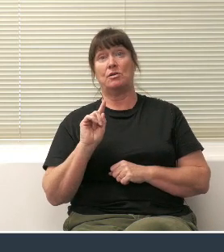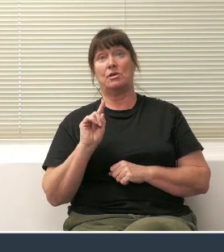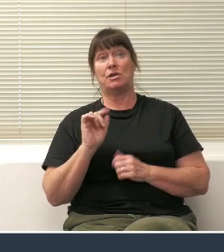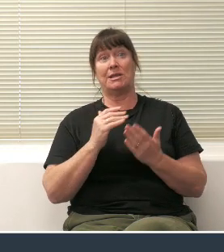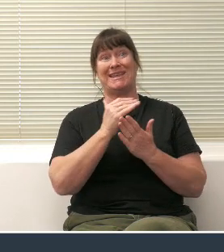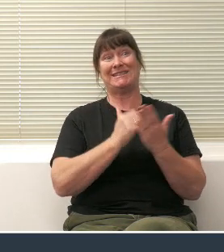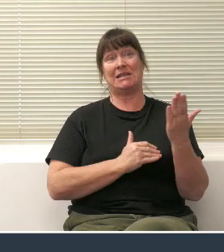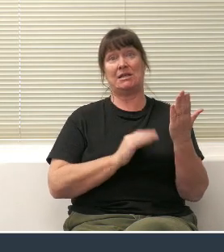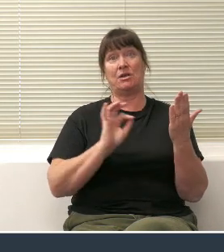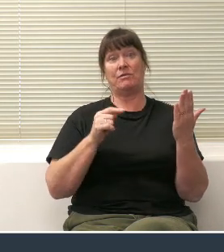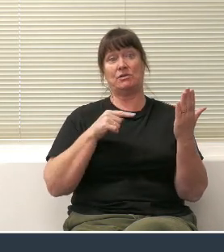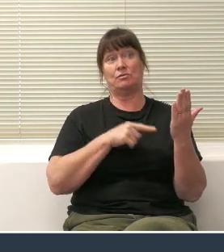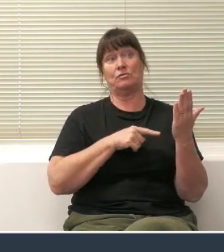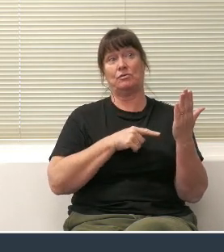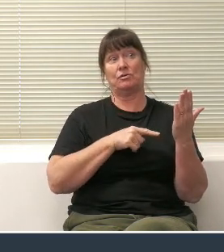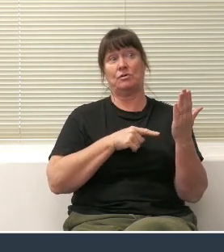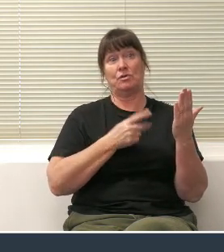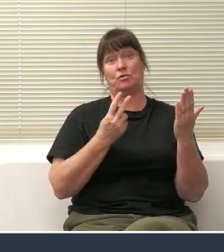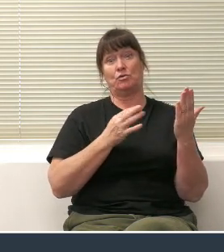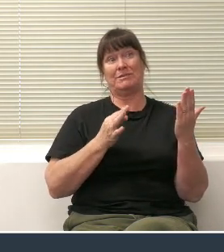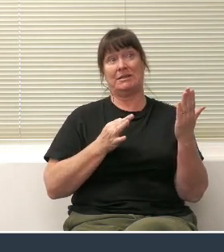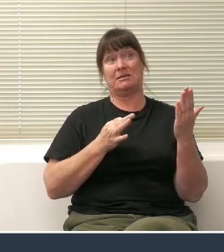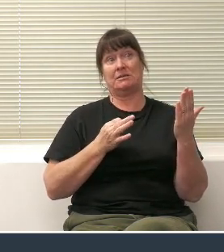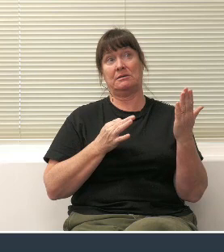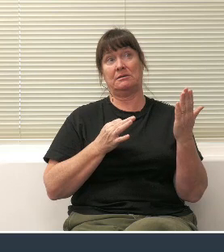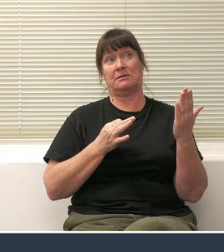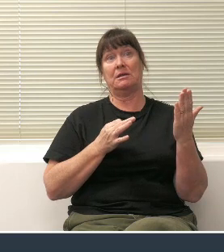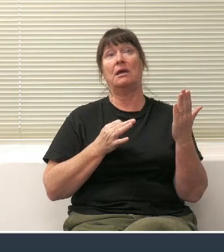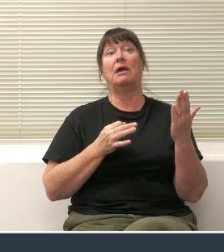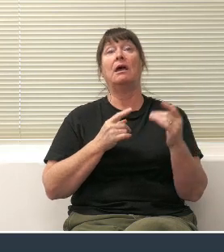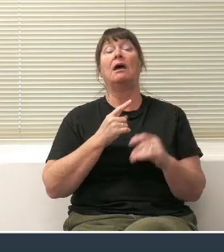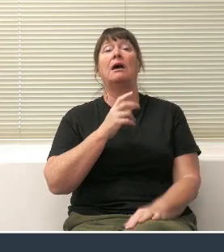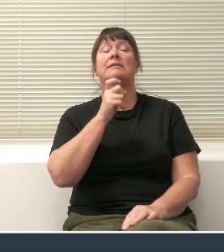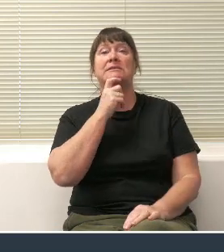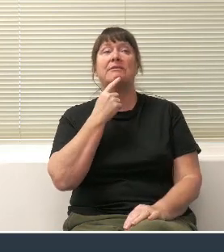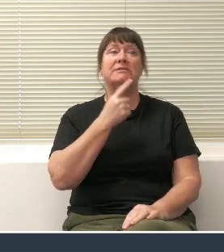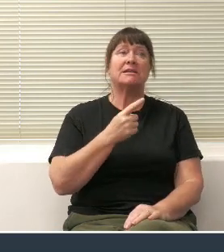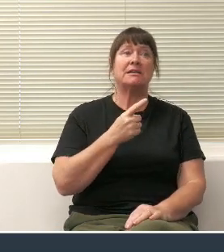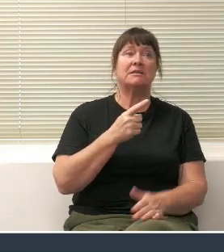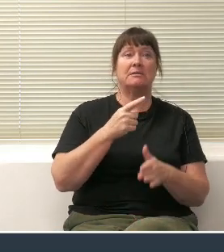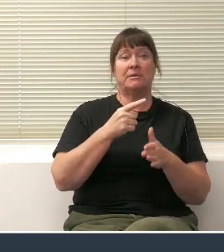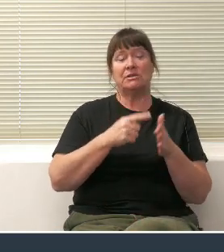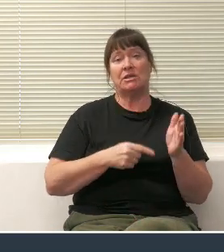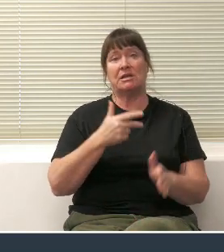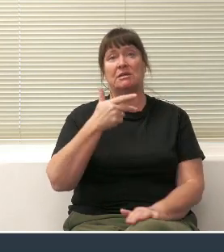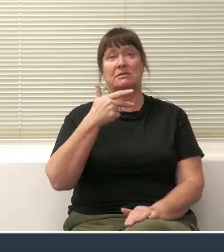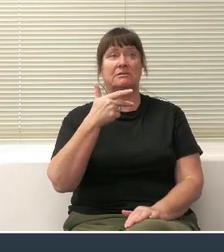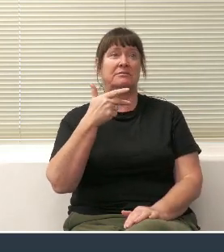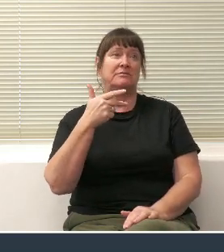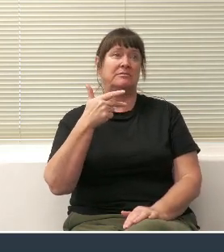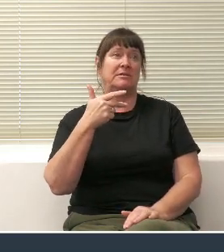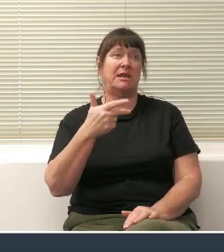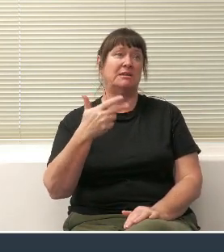our agenda, with the original 2%, the officers said that it would be a charge of 85.90